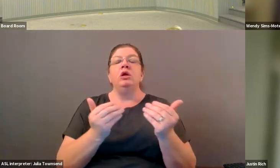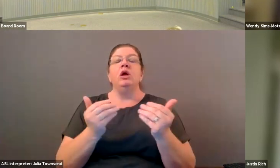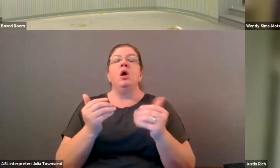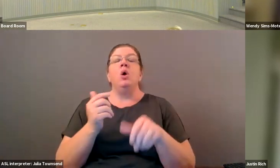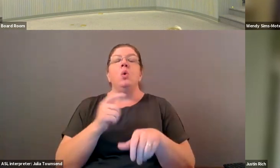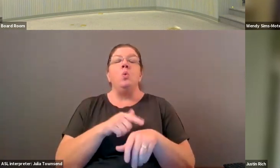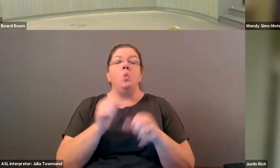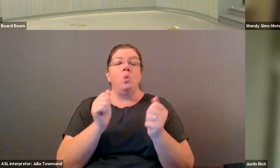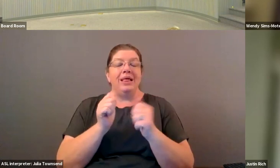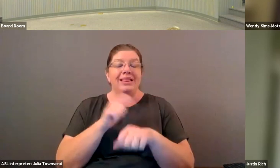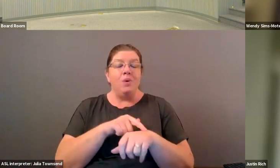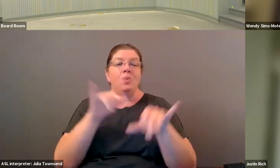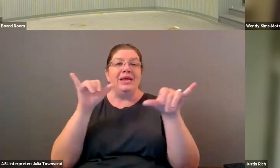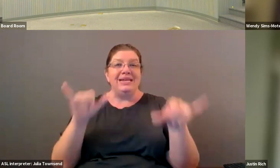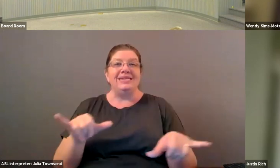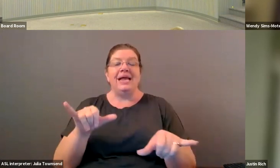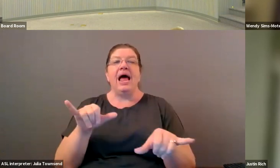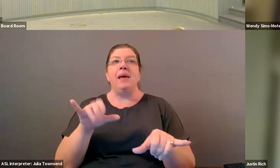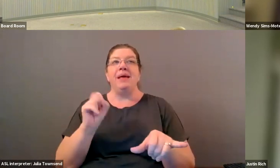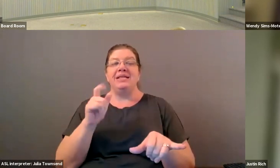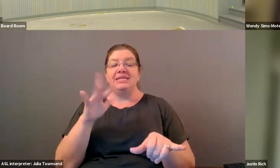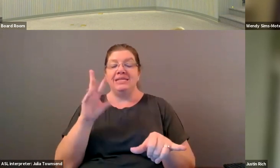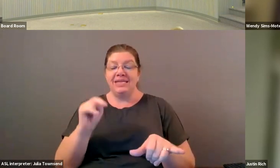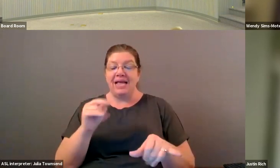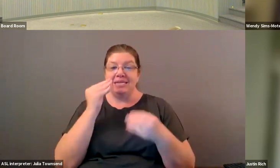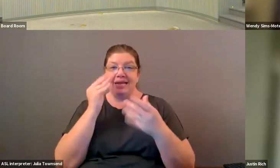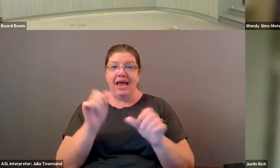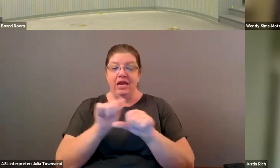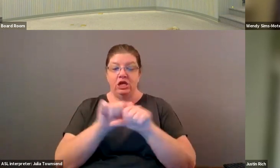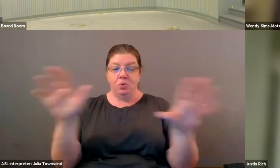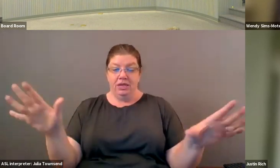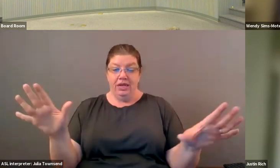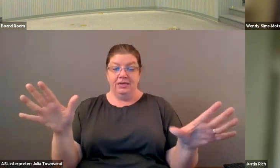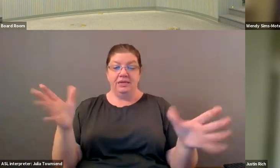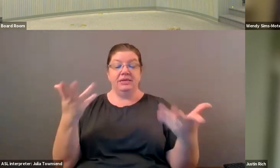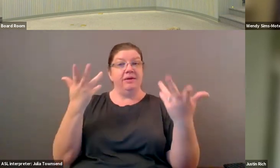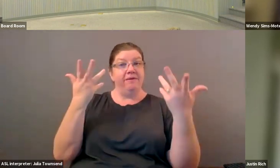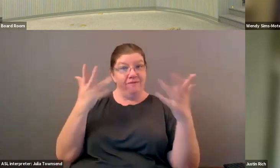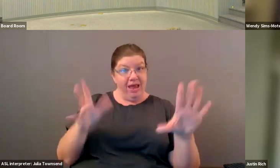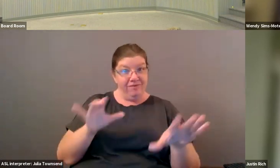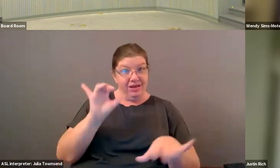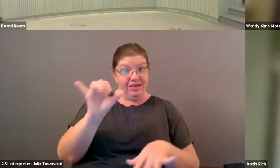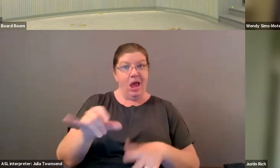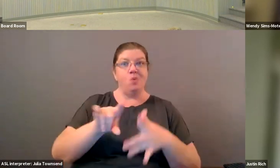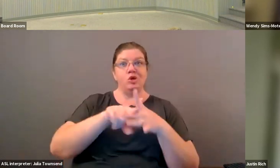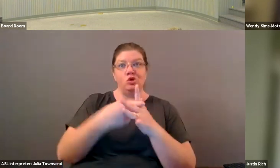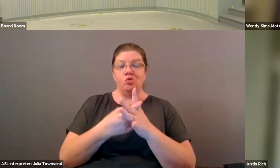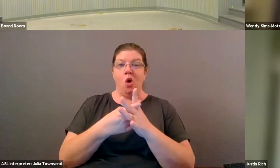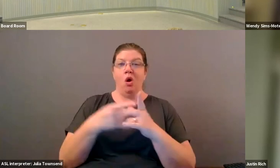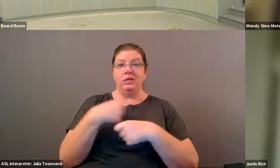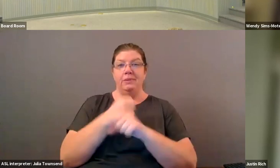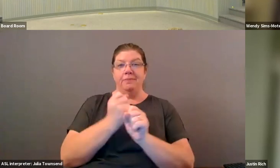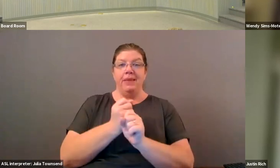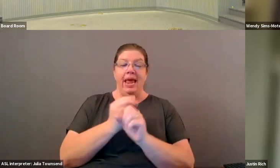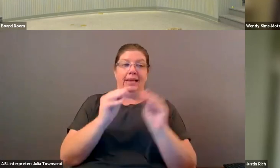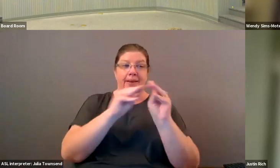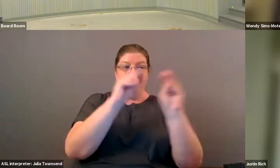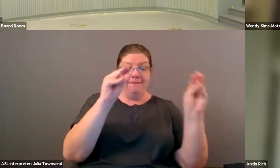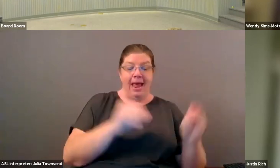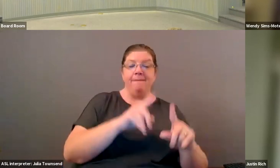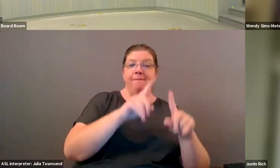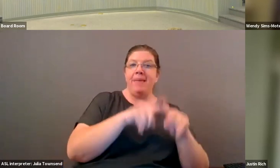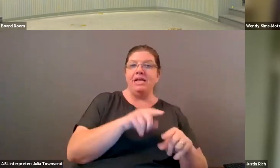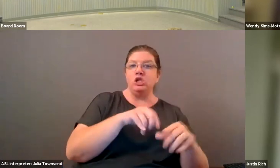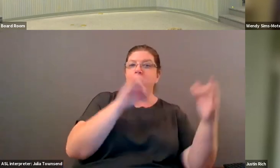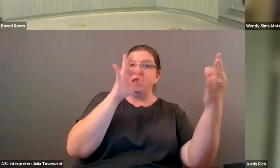data being released. Following those hearings, we will start to draw maps based on the input that we hear from the